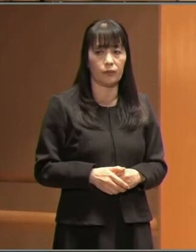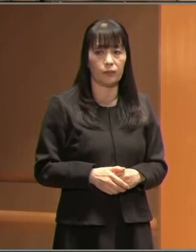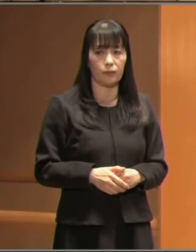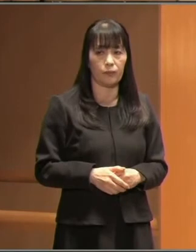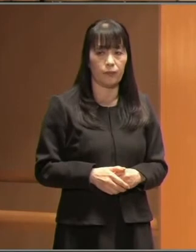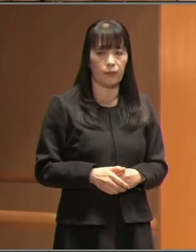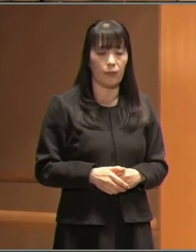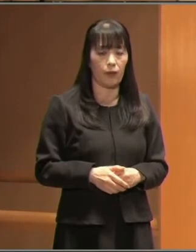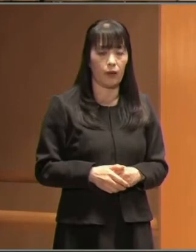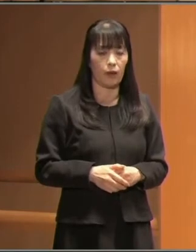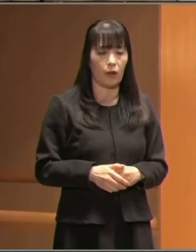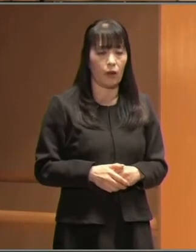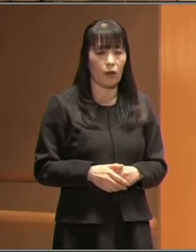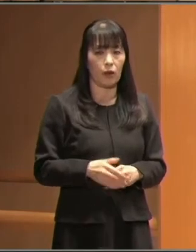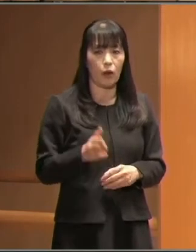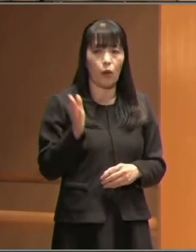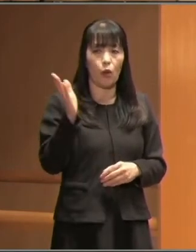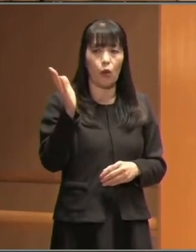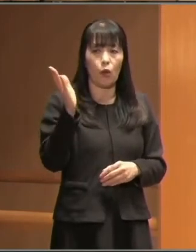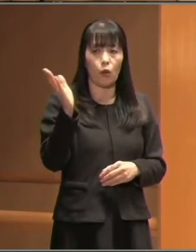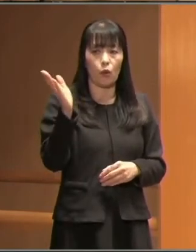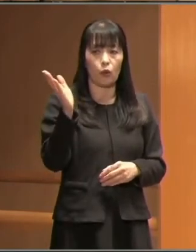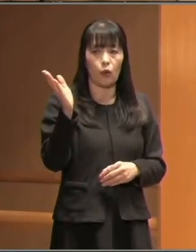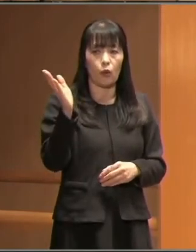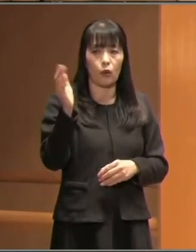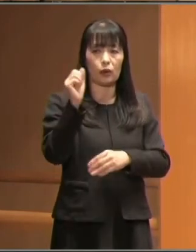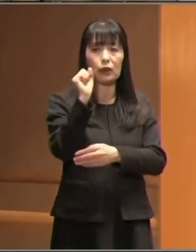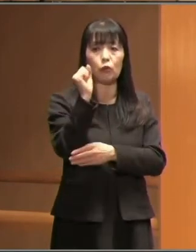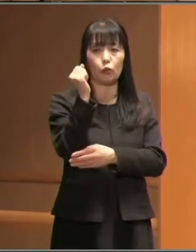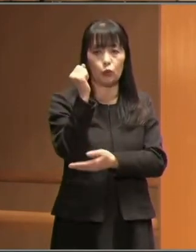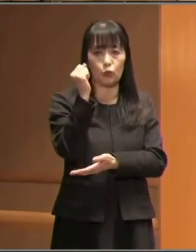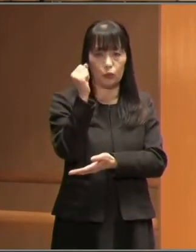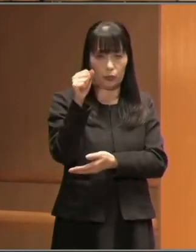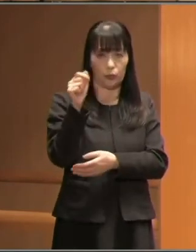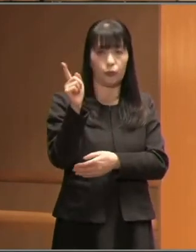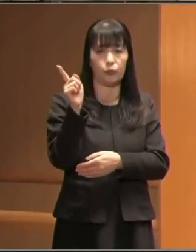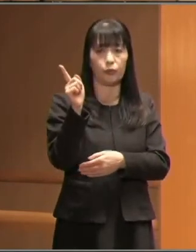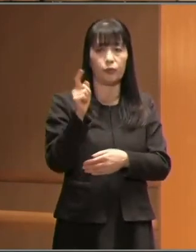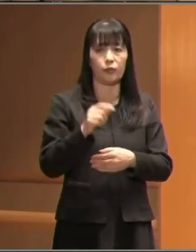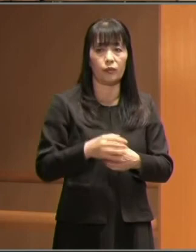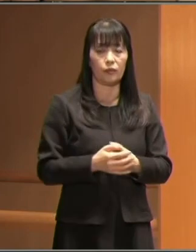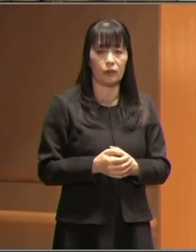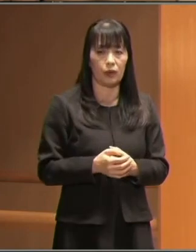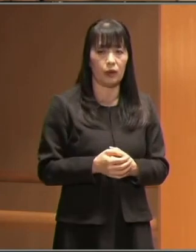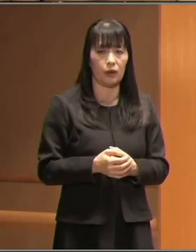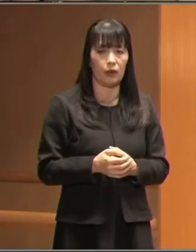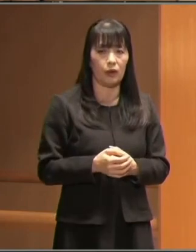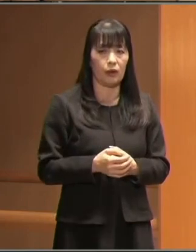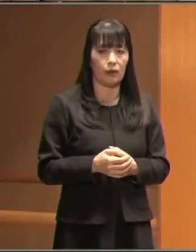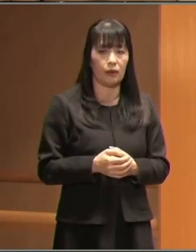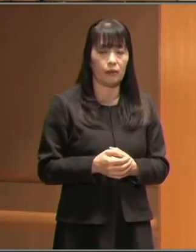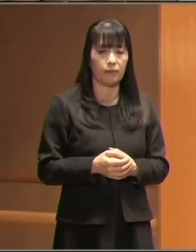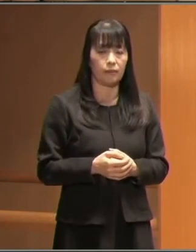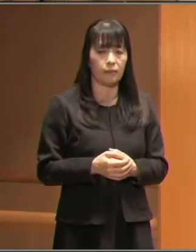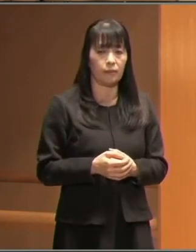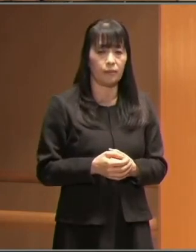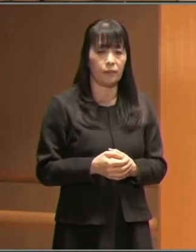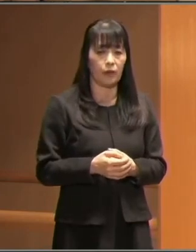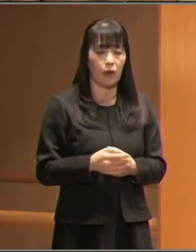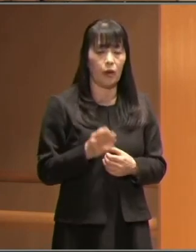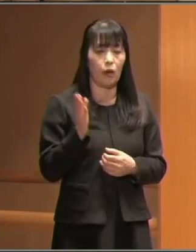of different kind of information, things that are going on. And I am now sharing